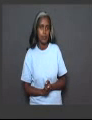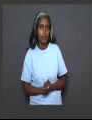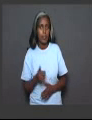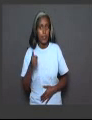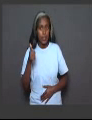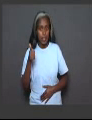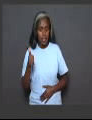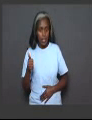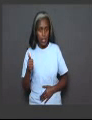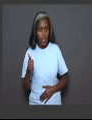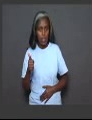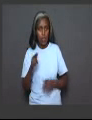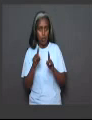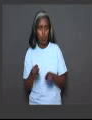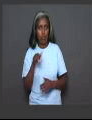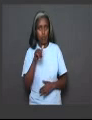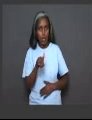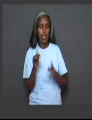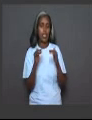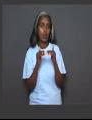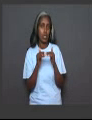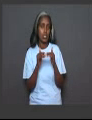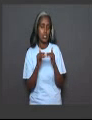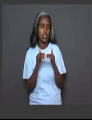A of y equals